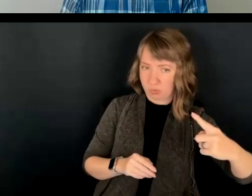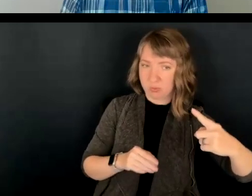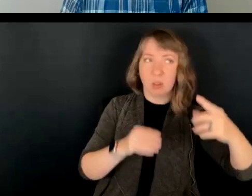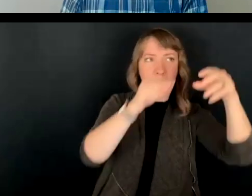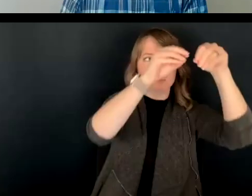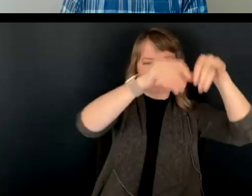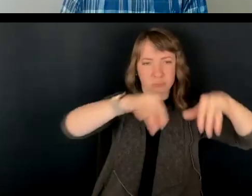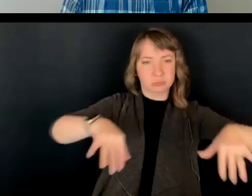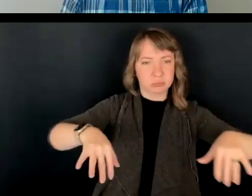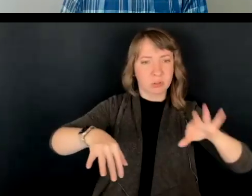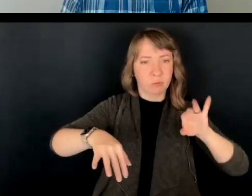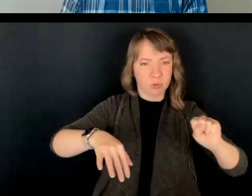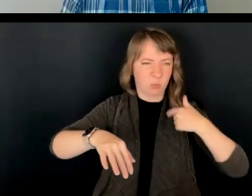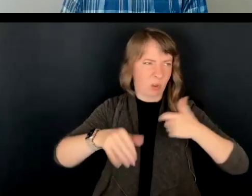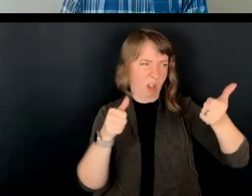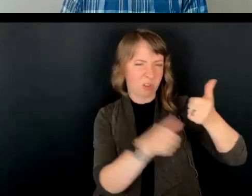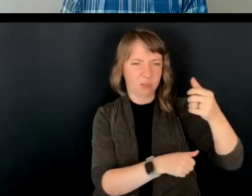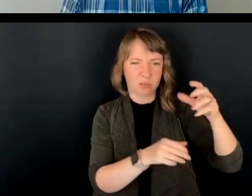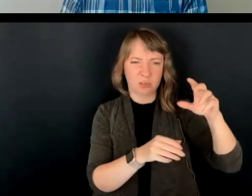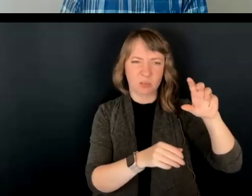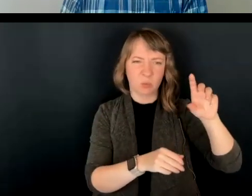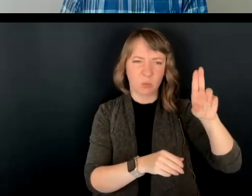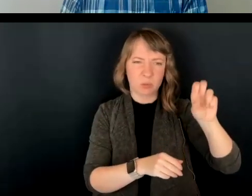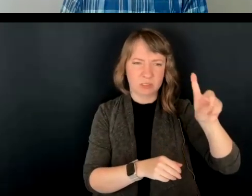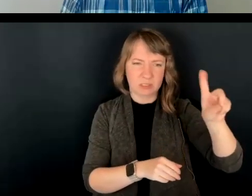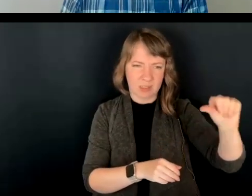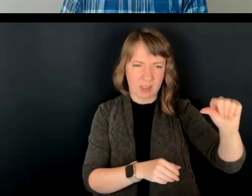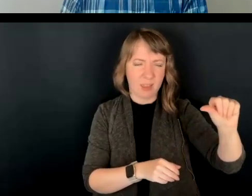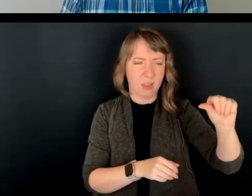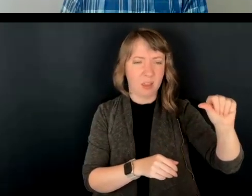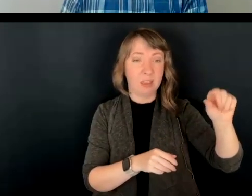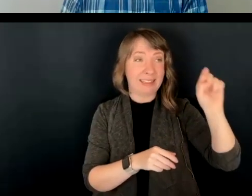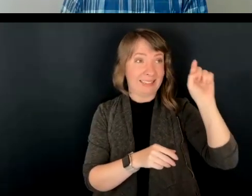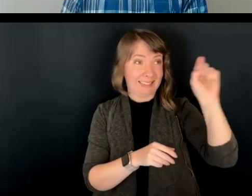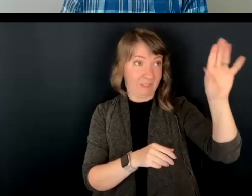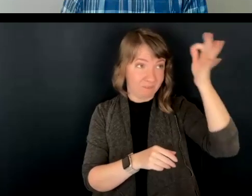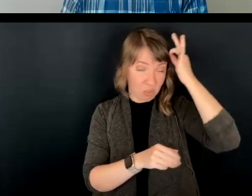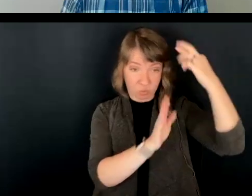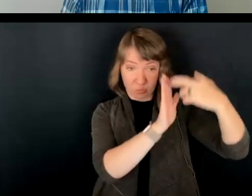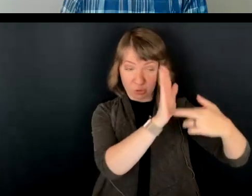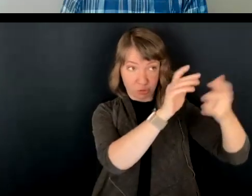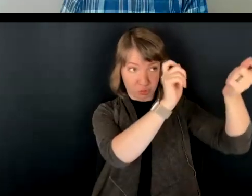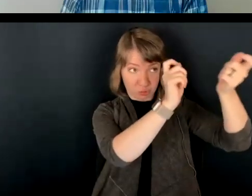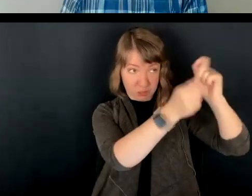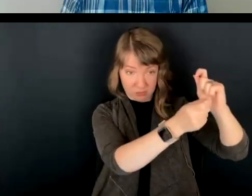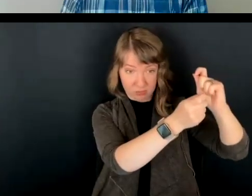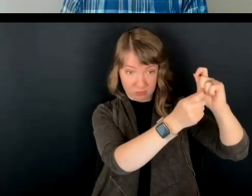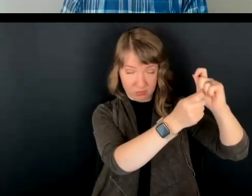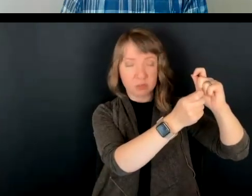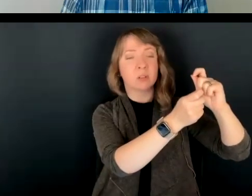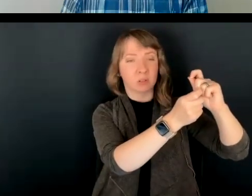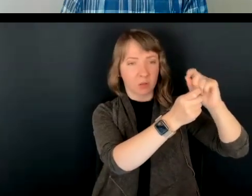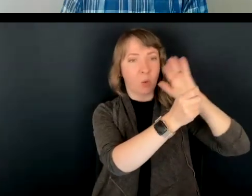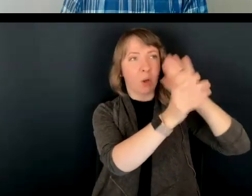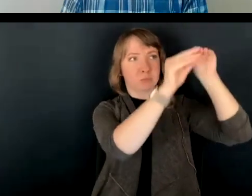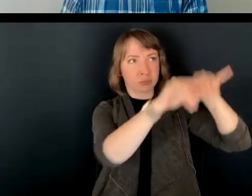underneath the Department of Ag. And so any of those changes that are in the Federal Register or anything like that, they will happen